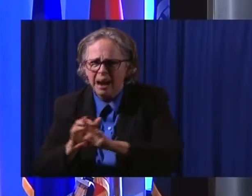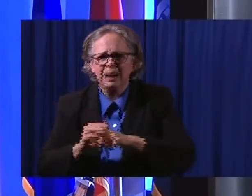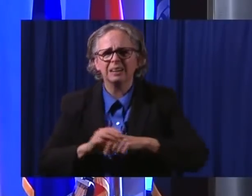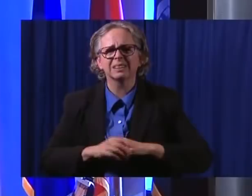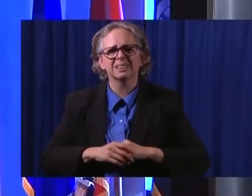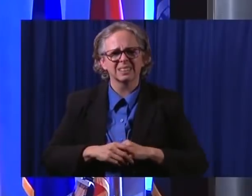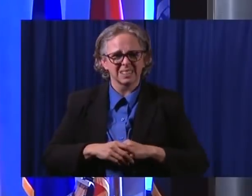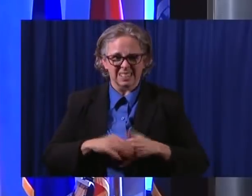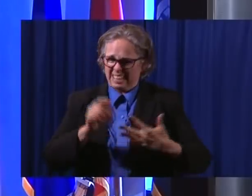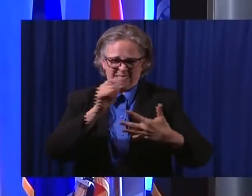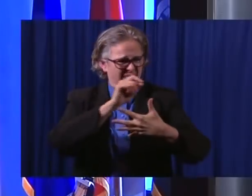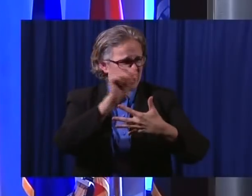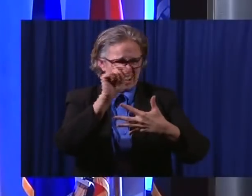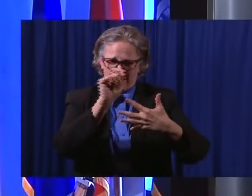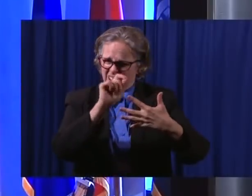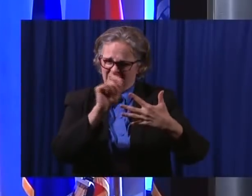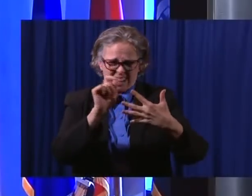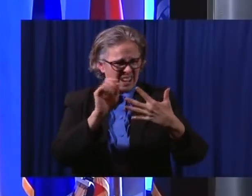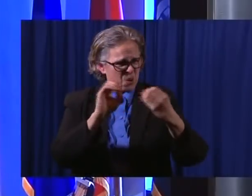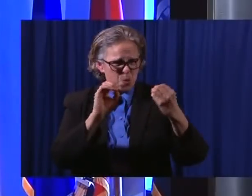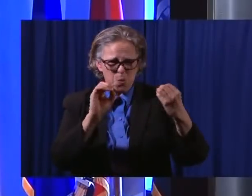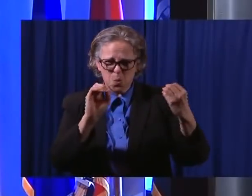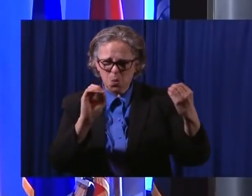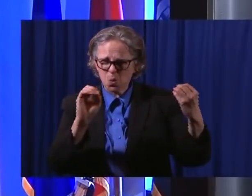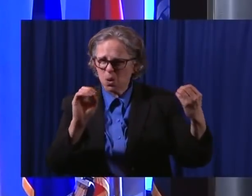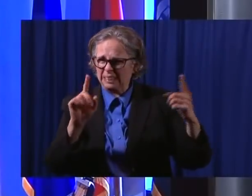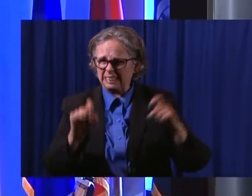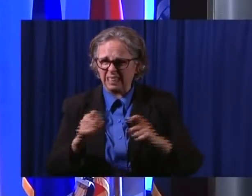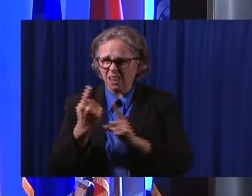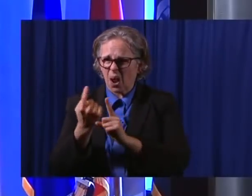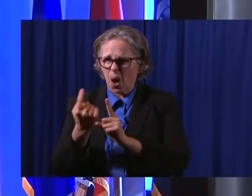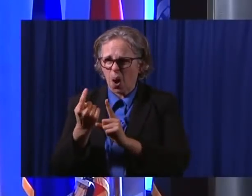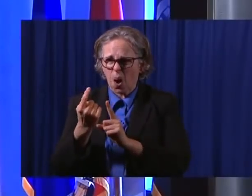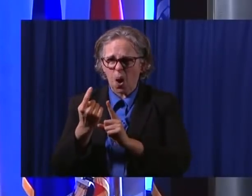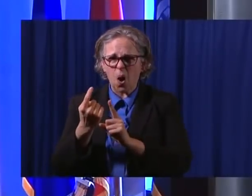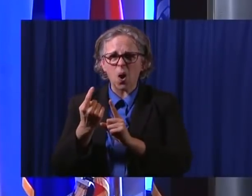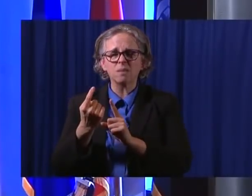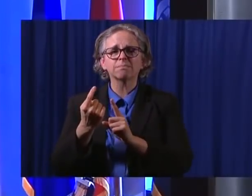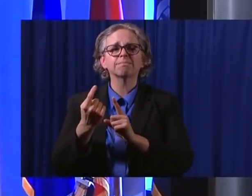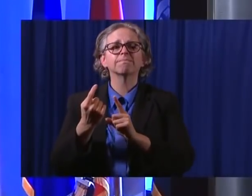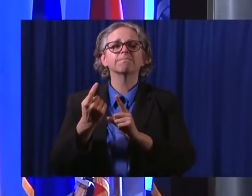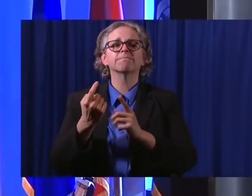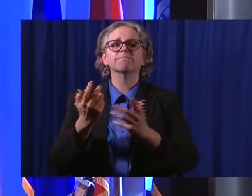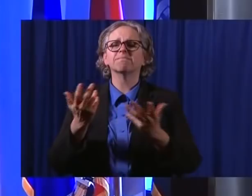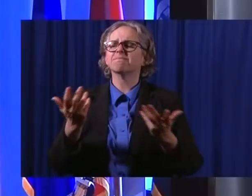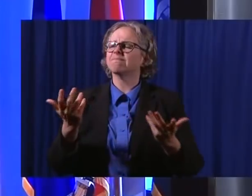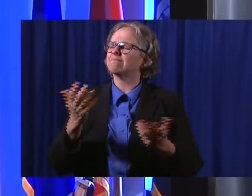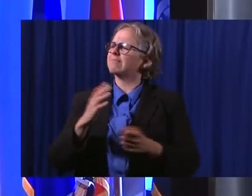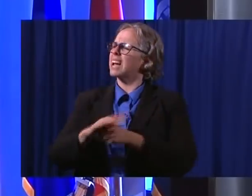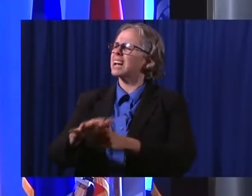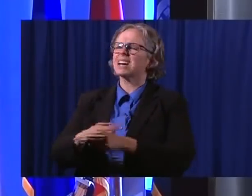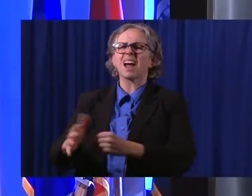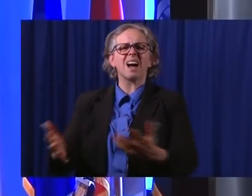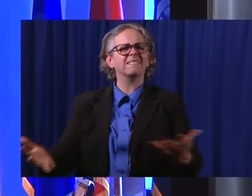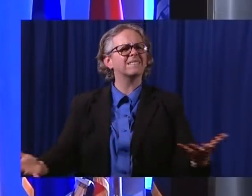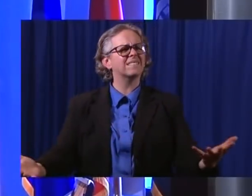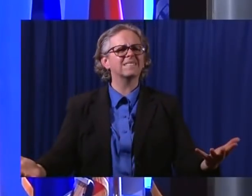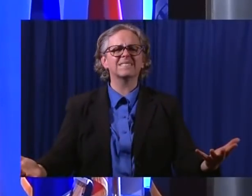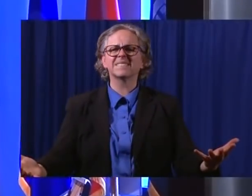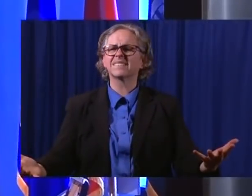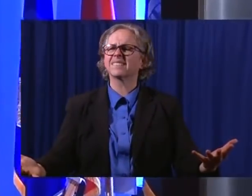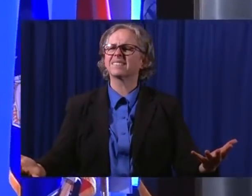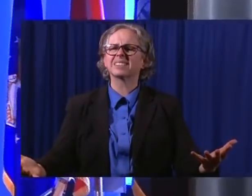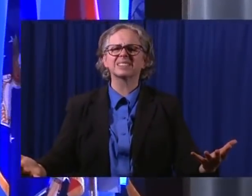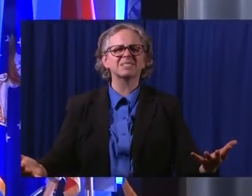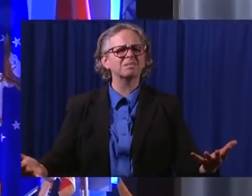becomes a way of chasing measures and metrics, and we lose our ability to get ahead of this disease. So we're awfully proud